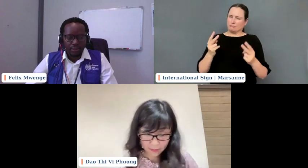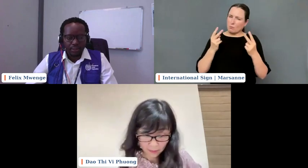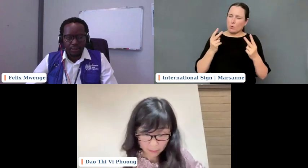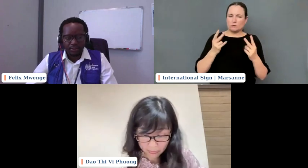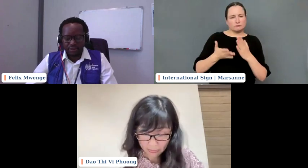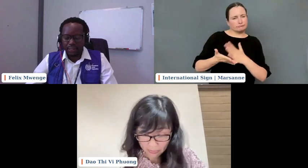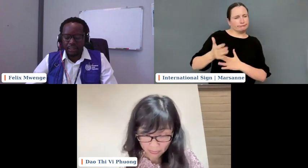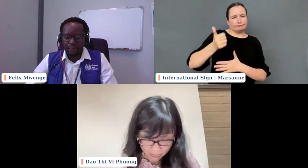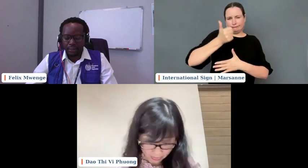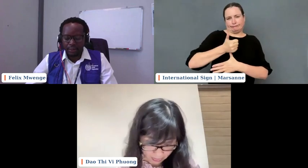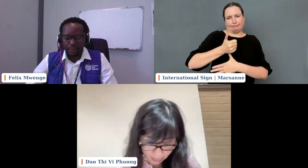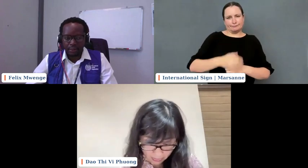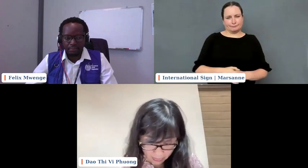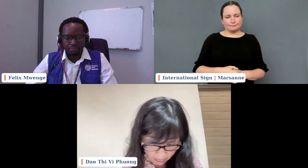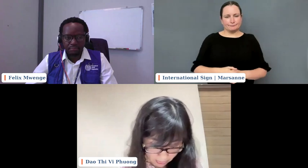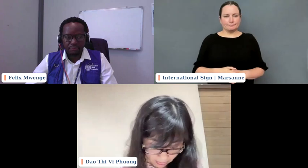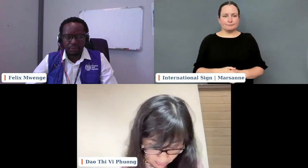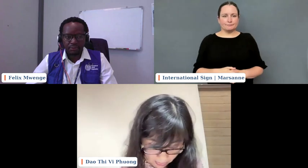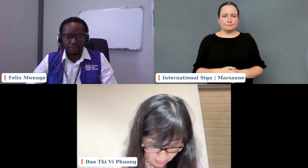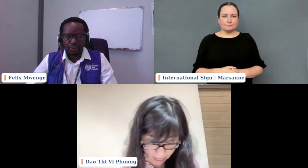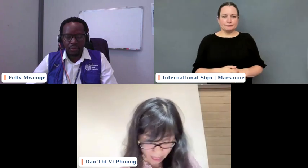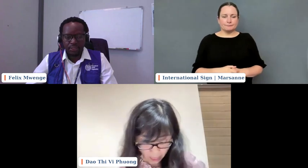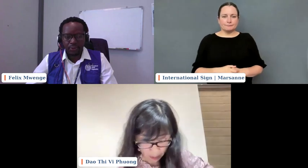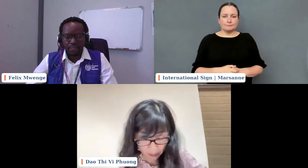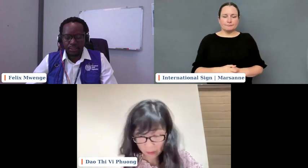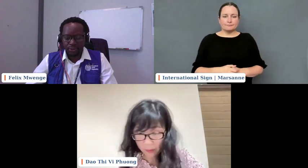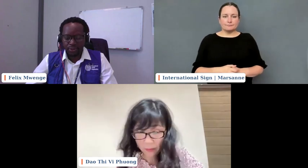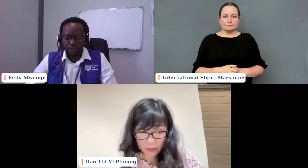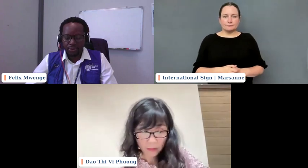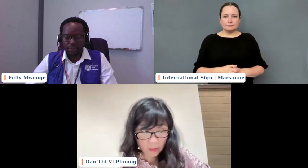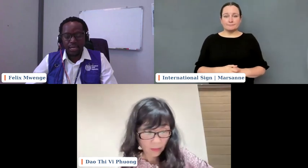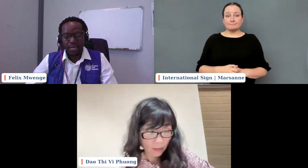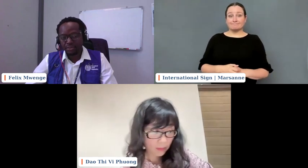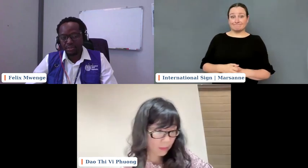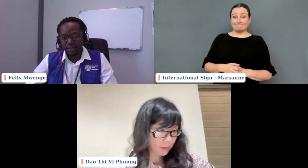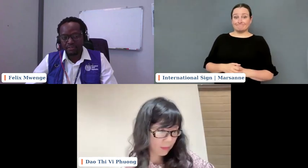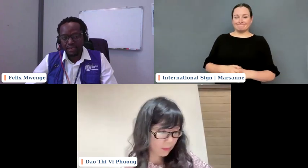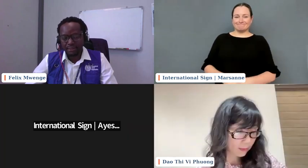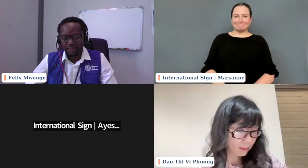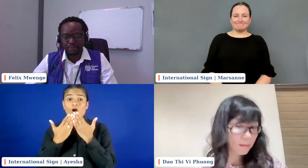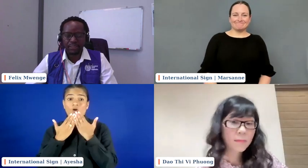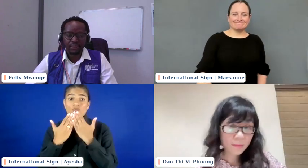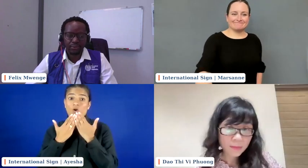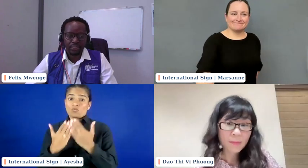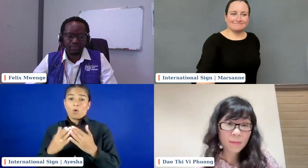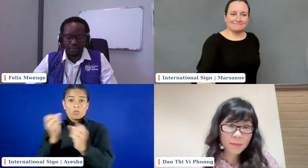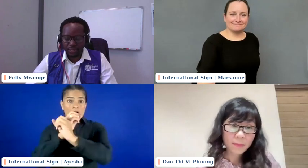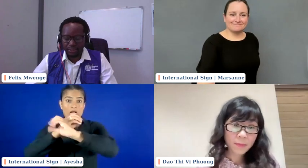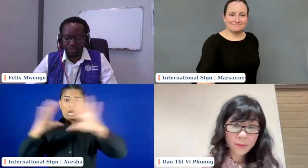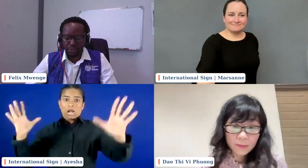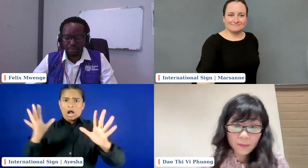Thank you. I think that's very clear, well articulated. So creation of more evidence, especially